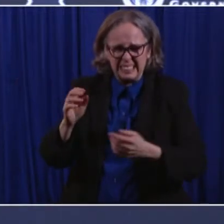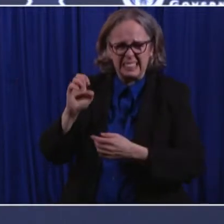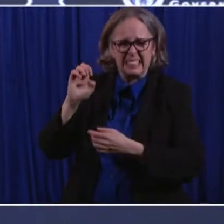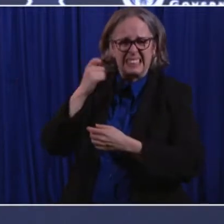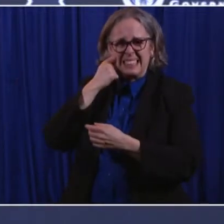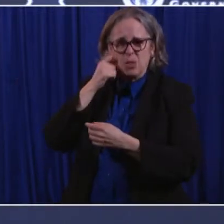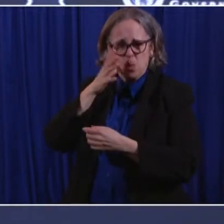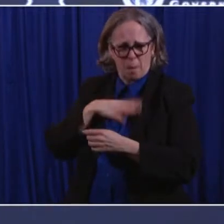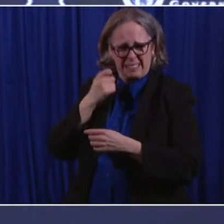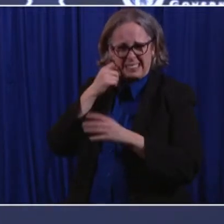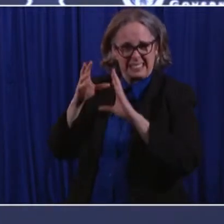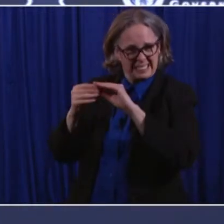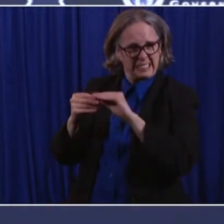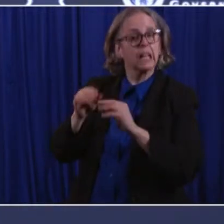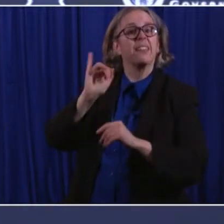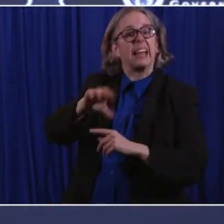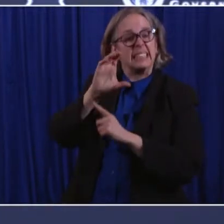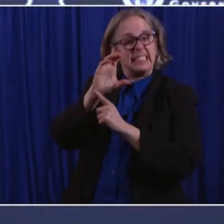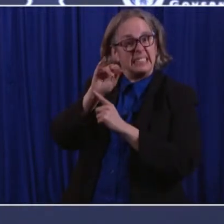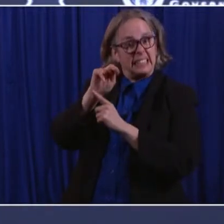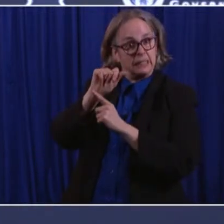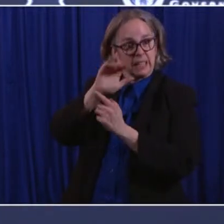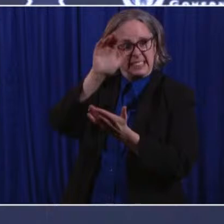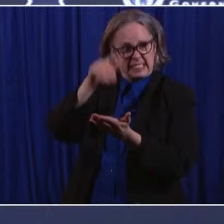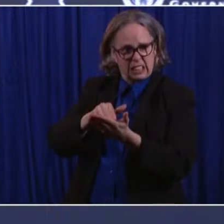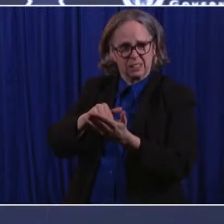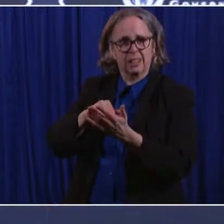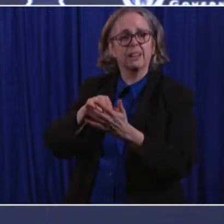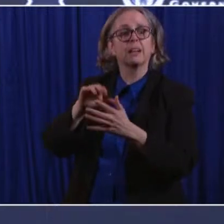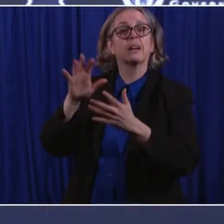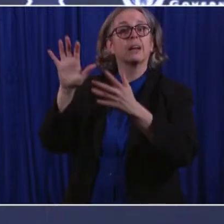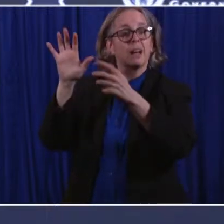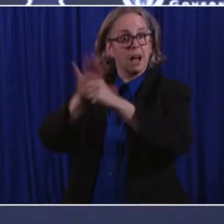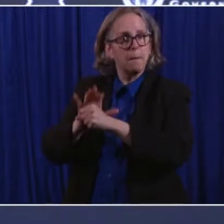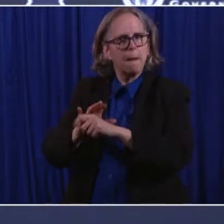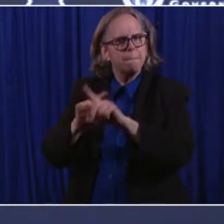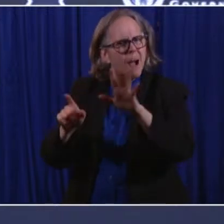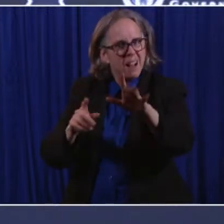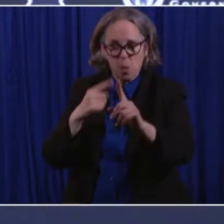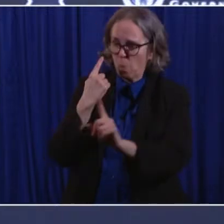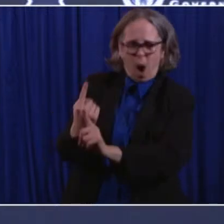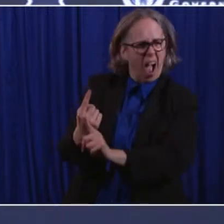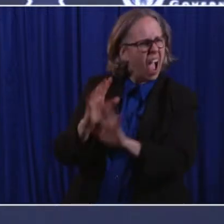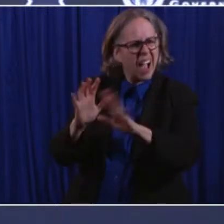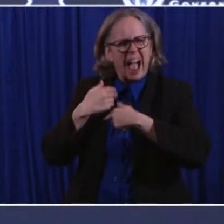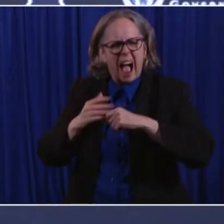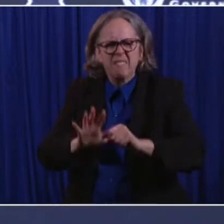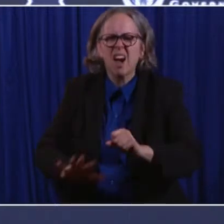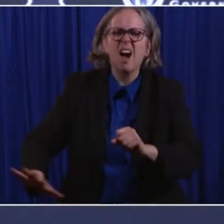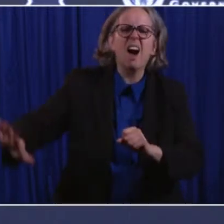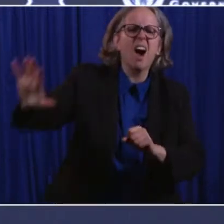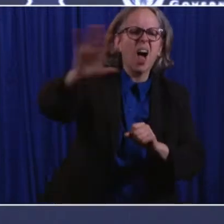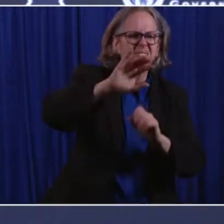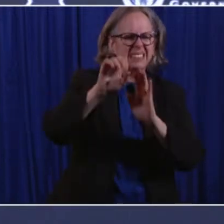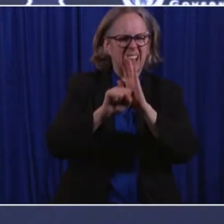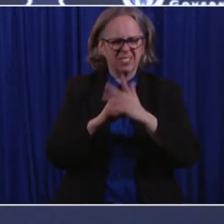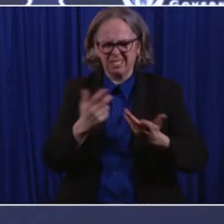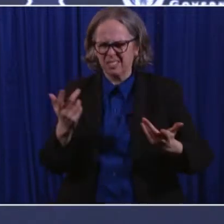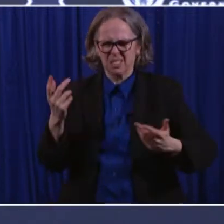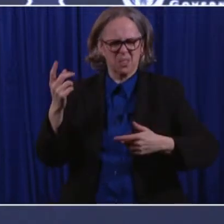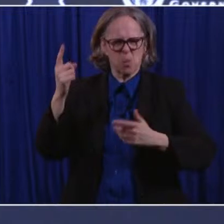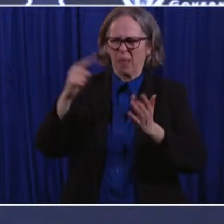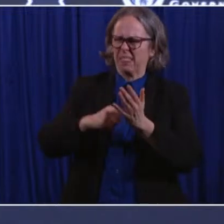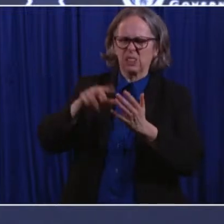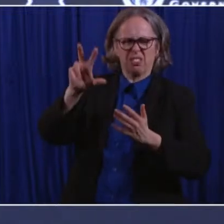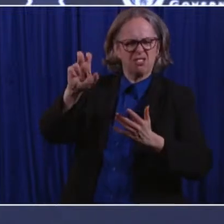other sites around the state. About 1,300 total provider locations around the state of Ohio.